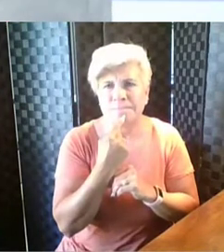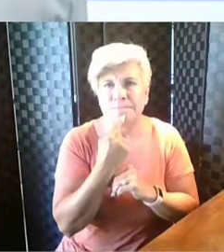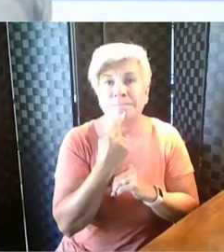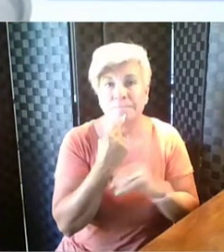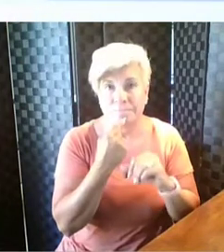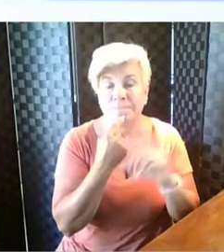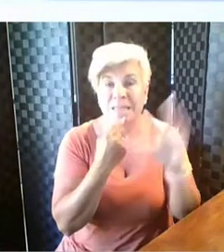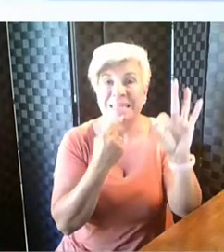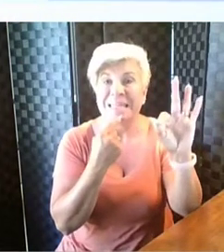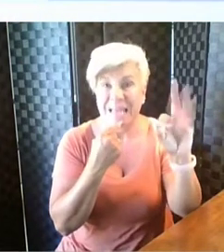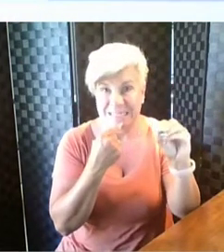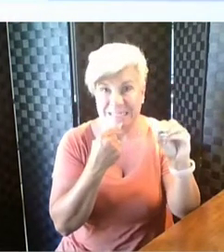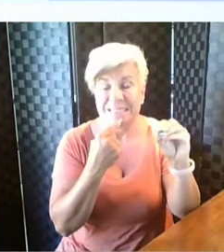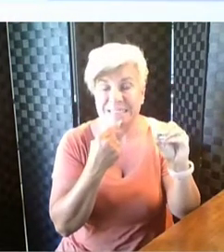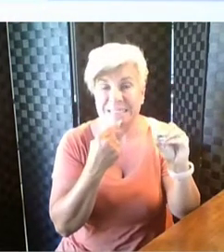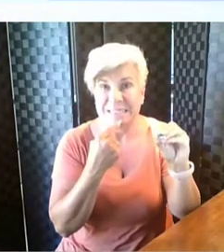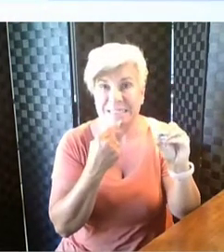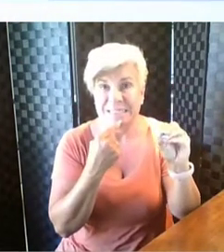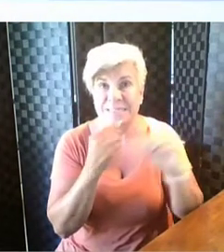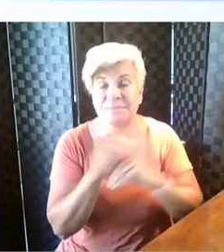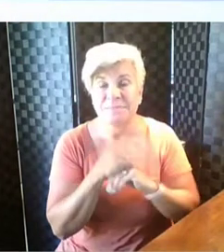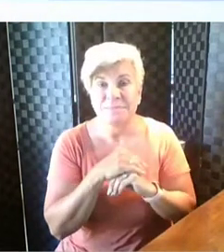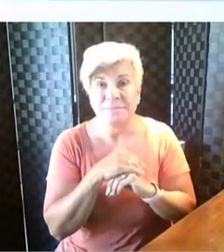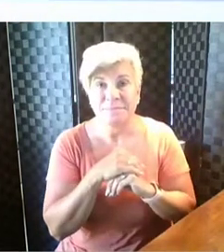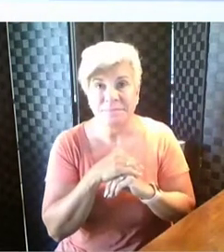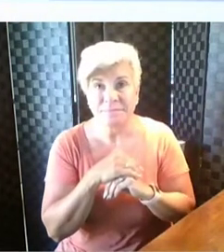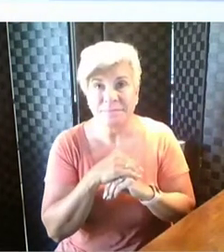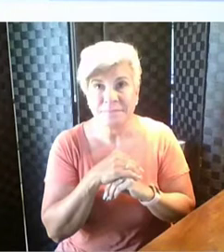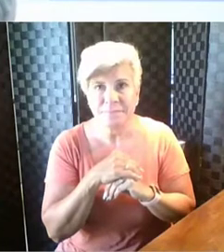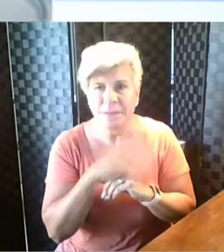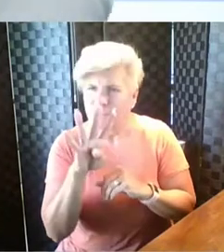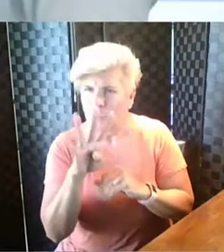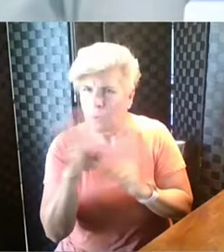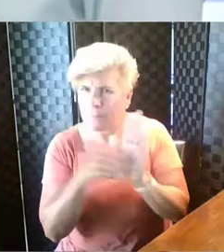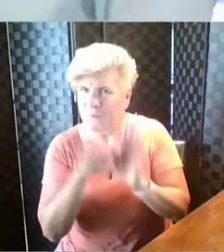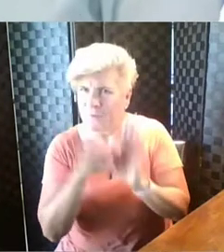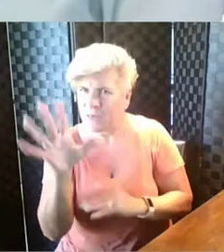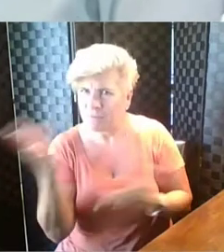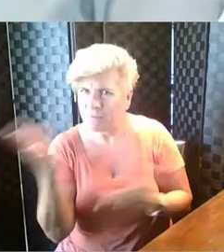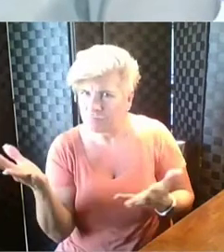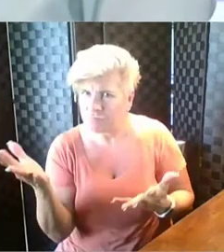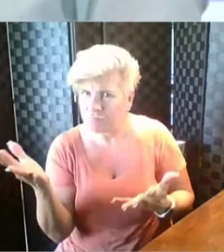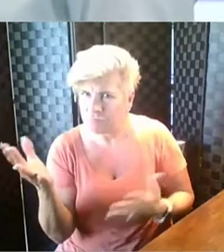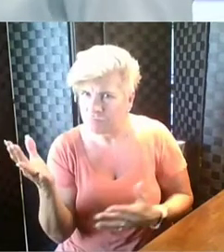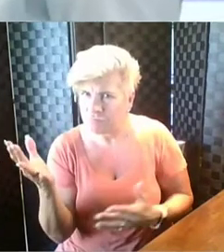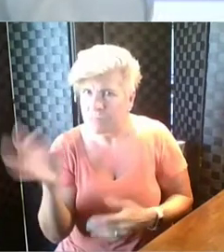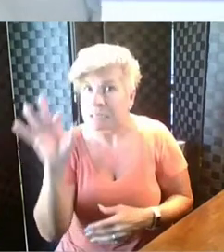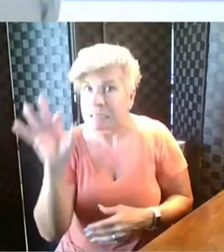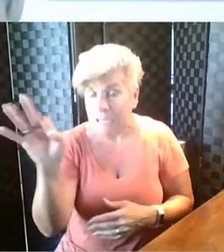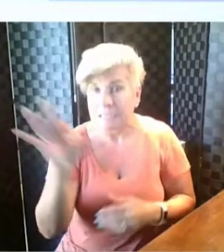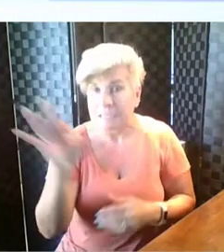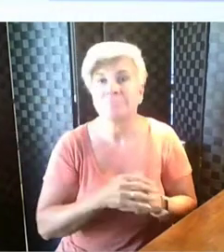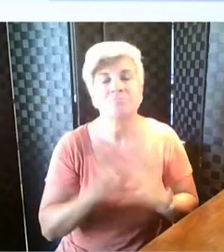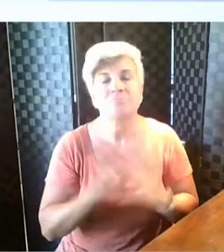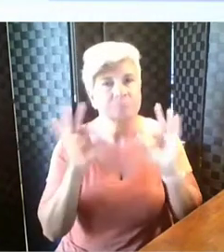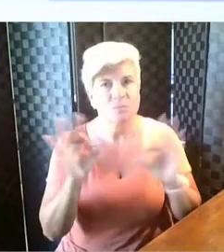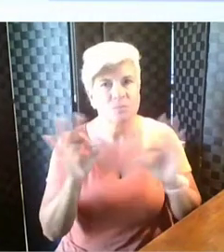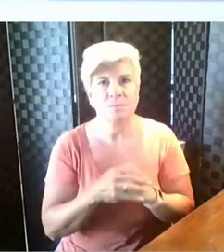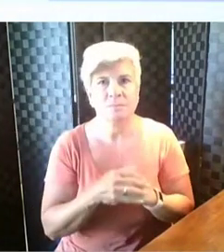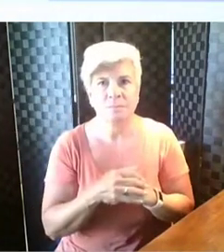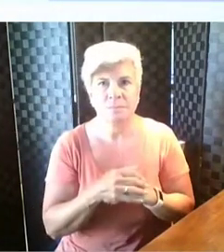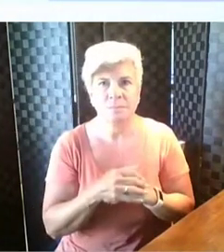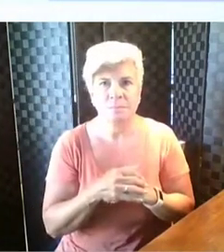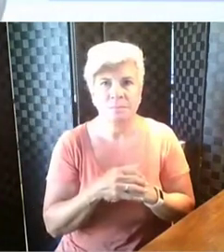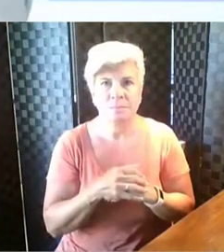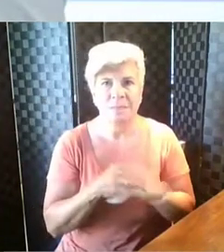Yeah, 90. Okay. All right. What's 4 plus 5? 9. Perfect. So if I